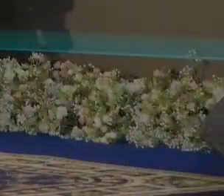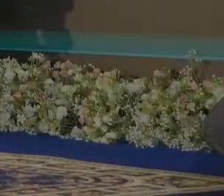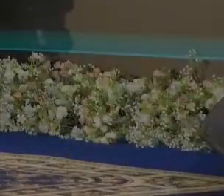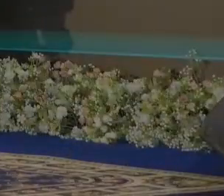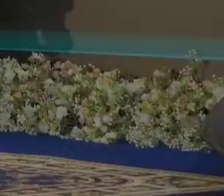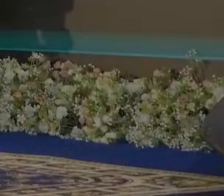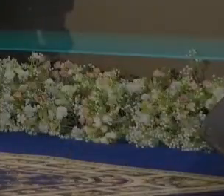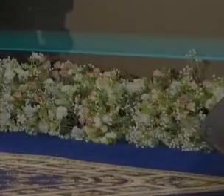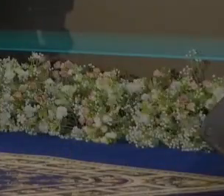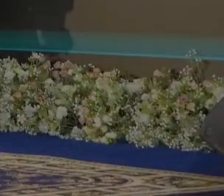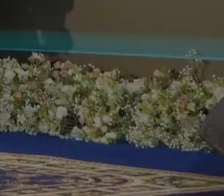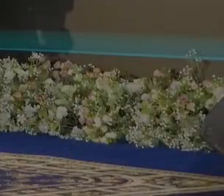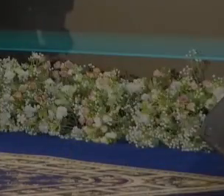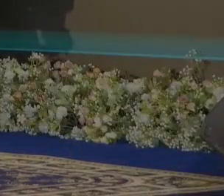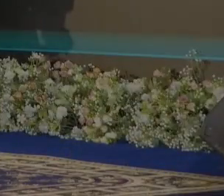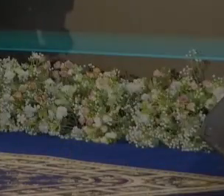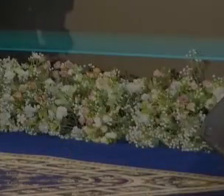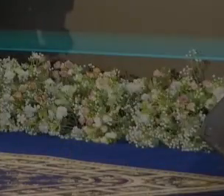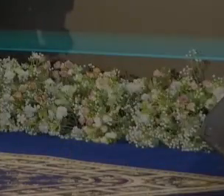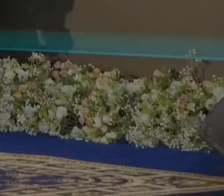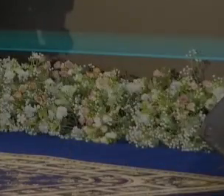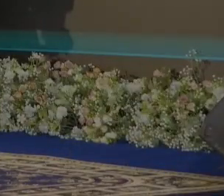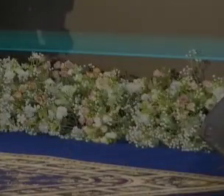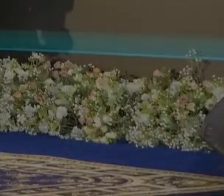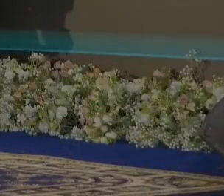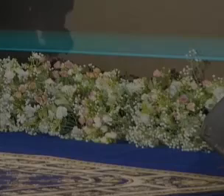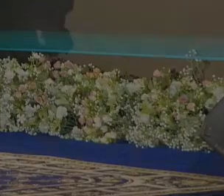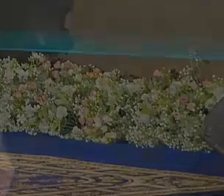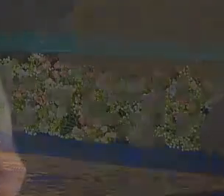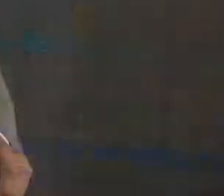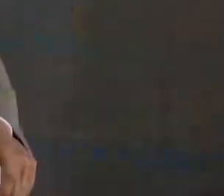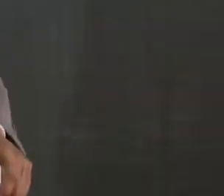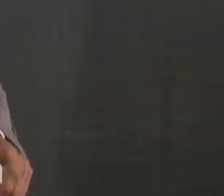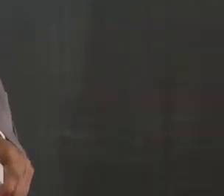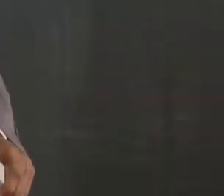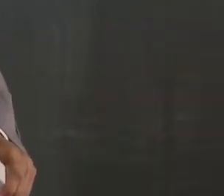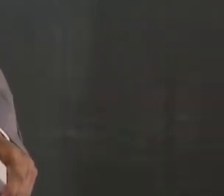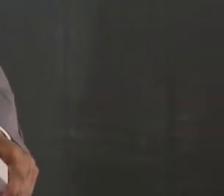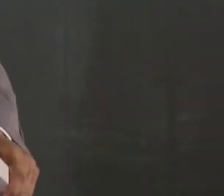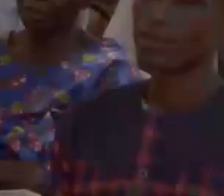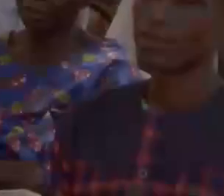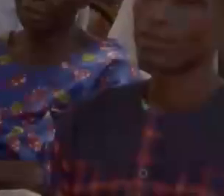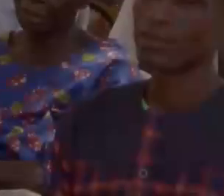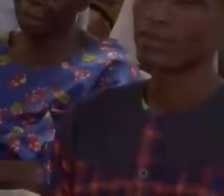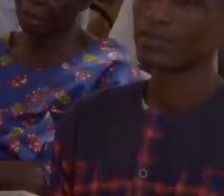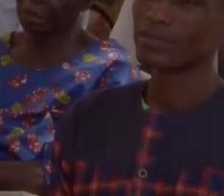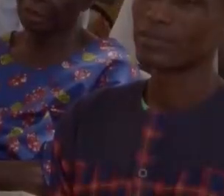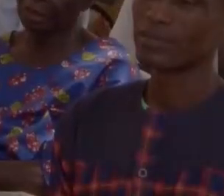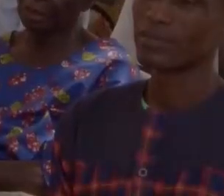According to his riches in glory by Christ Jesus.